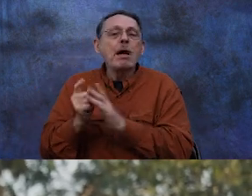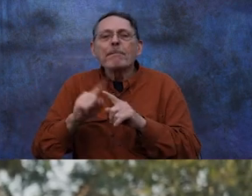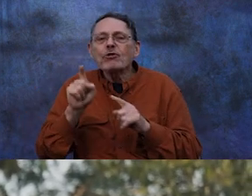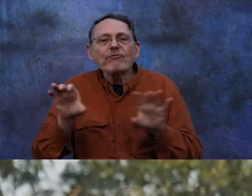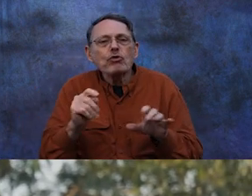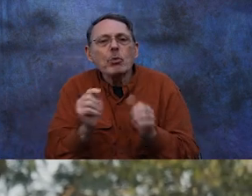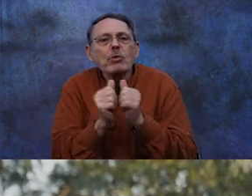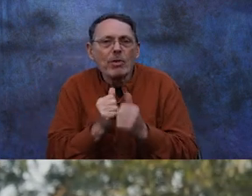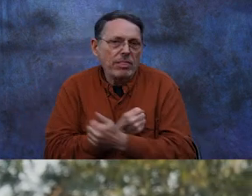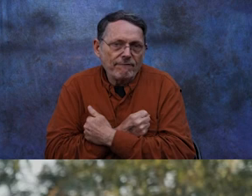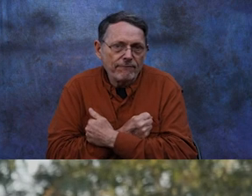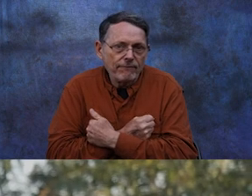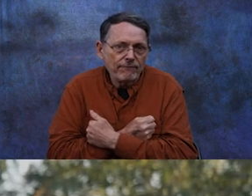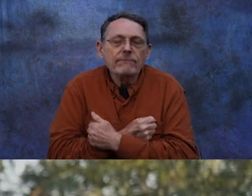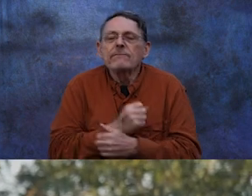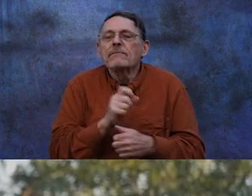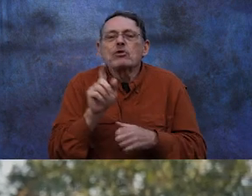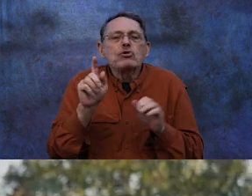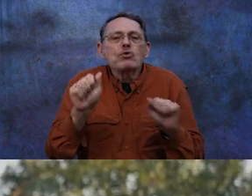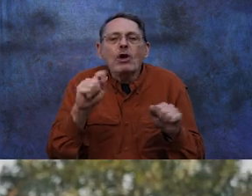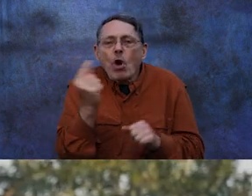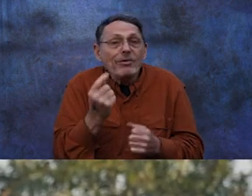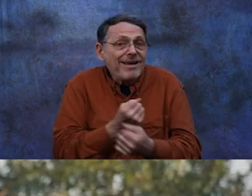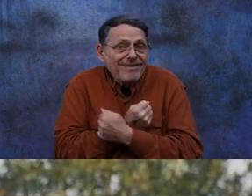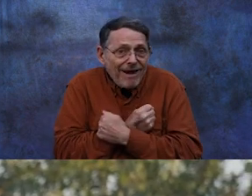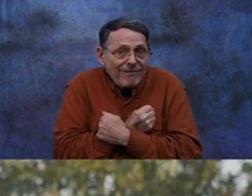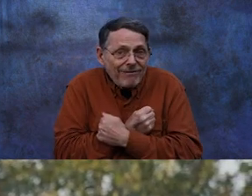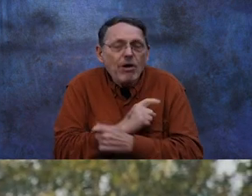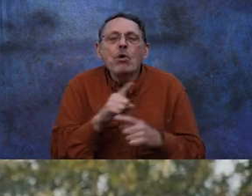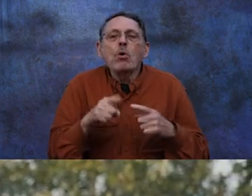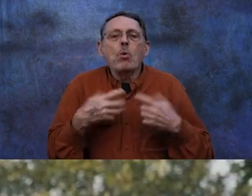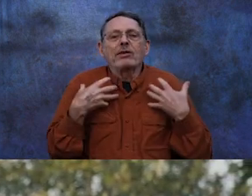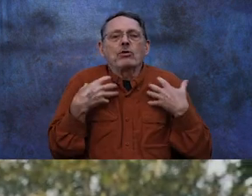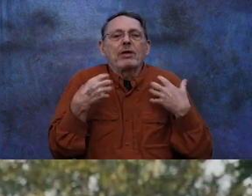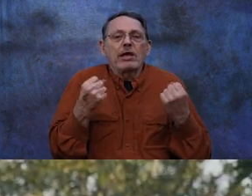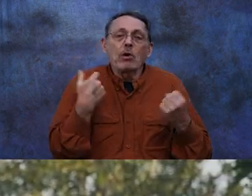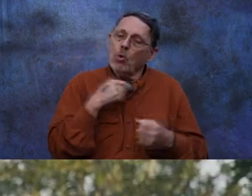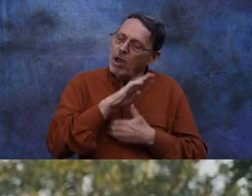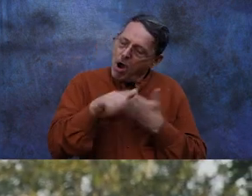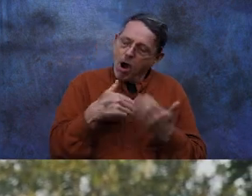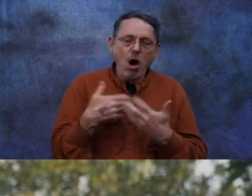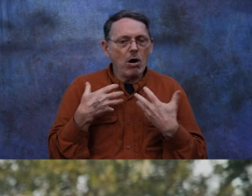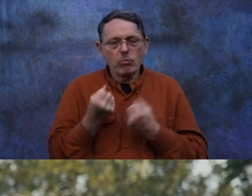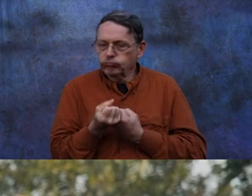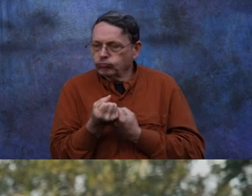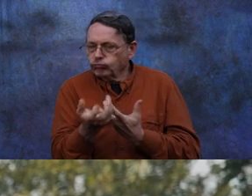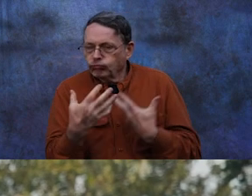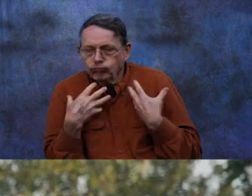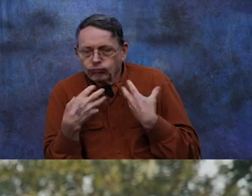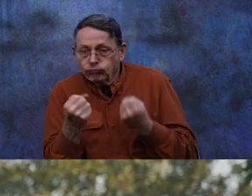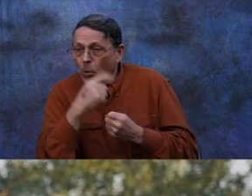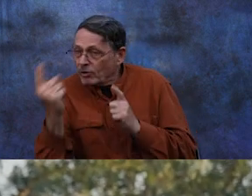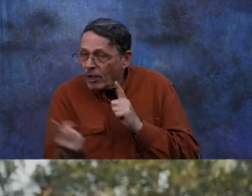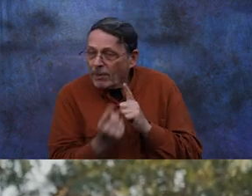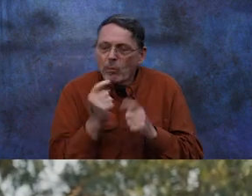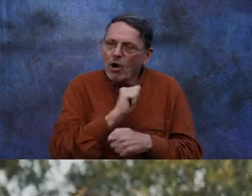love. And you can only love when you heal. And we are all healers here too. You come to us, we're